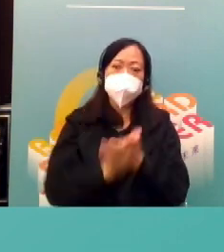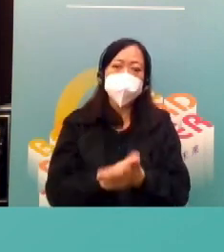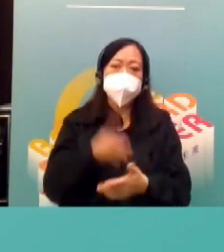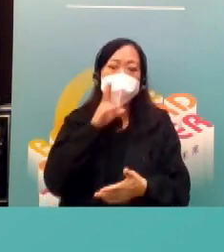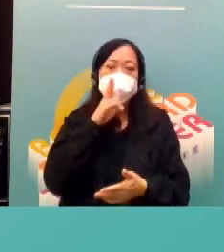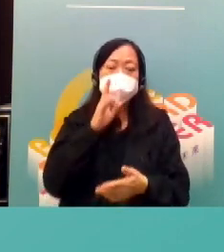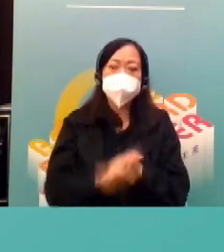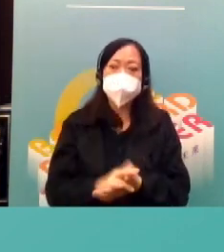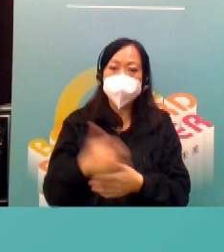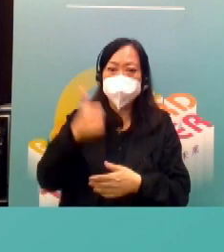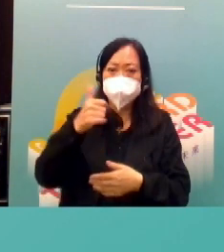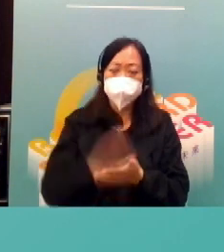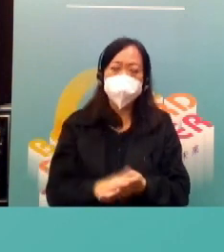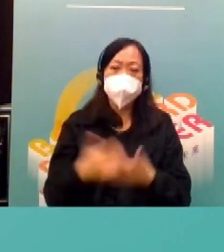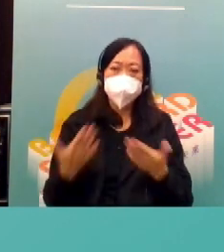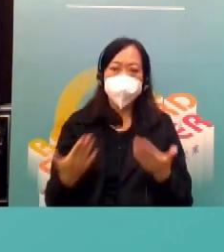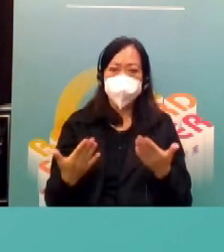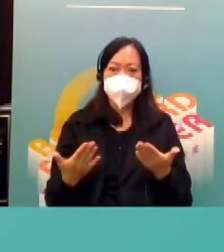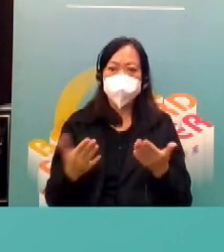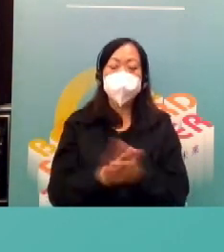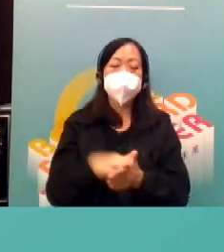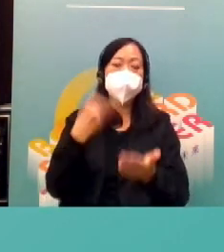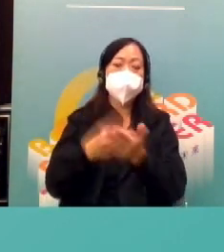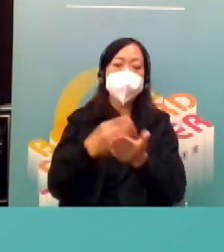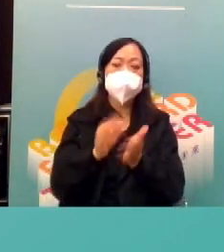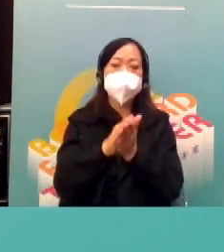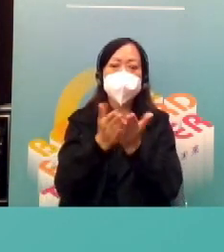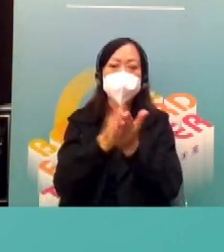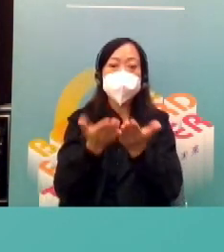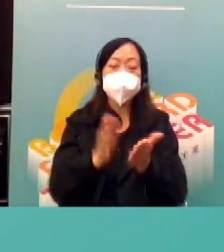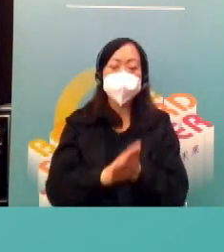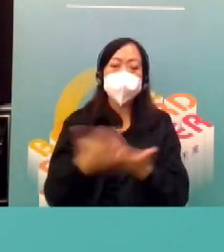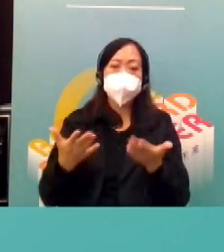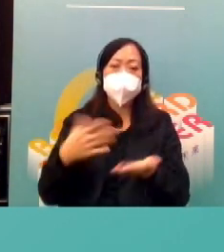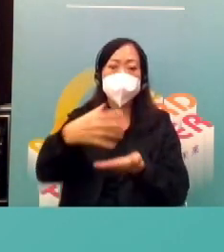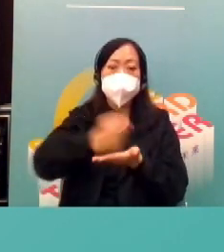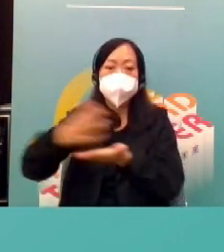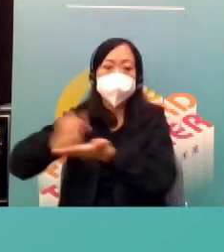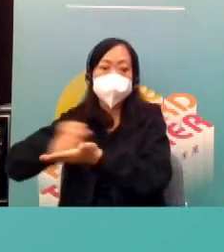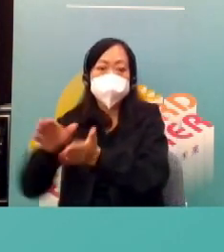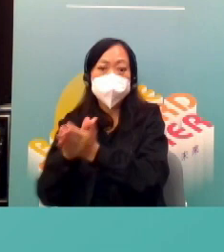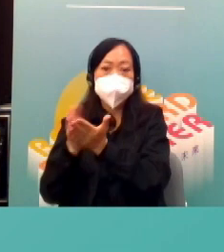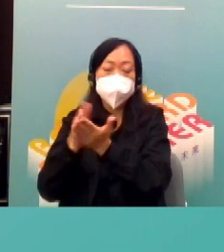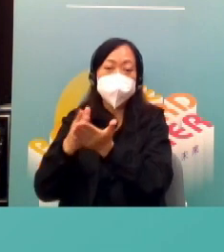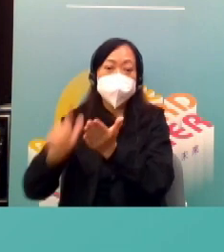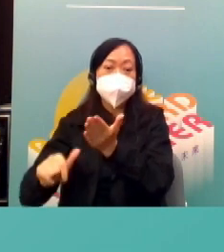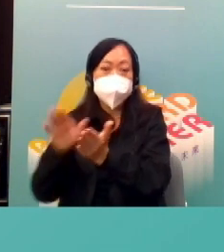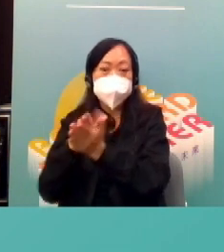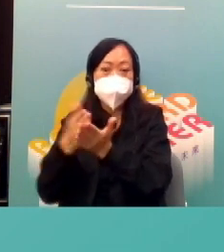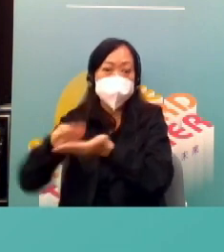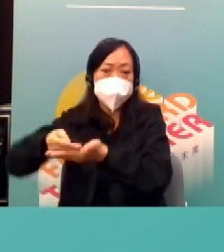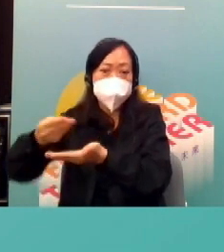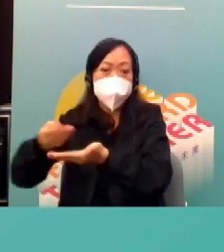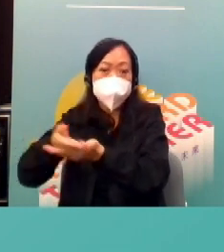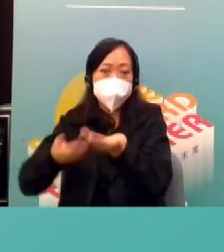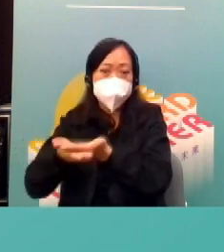able to resell is the book that is the most impactful because it's getting reused, but is also the book that is the most profitable for the business.